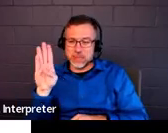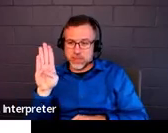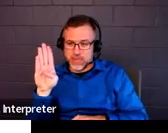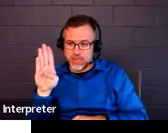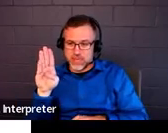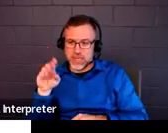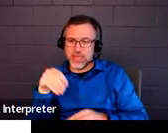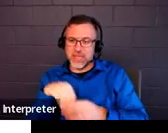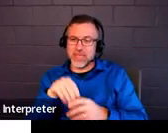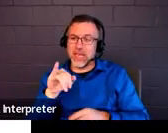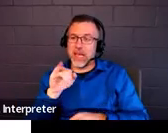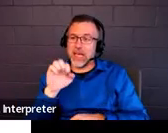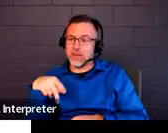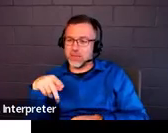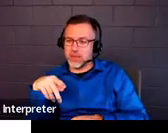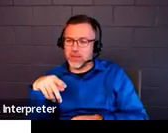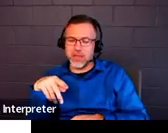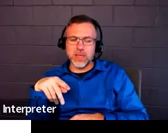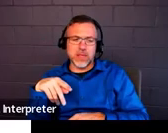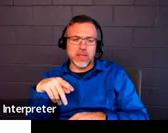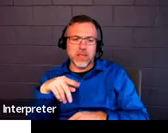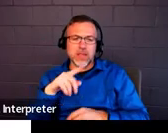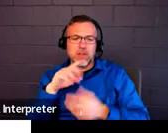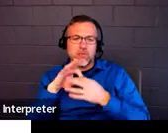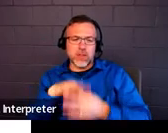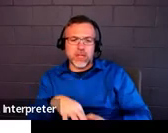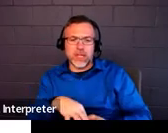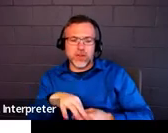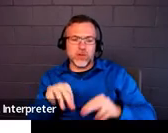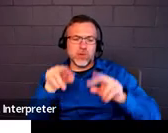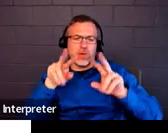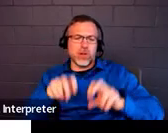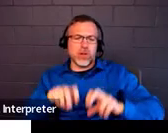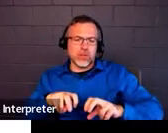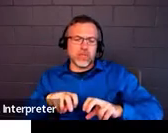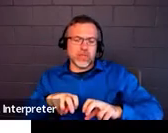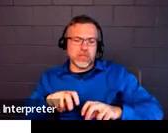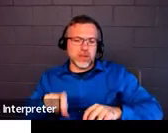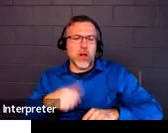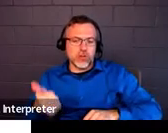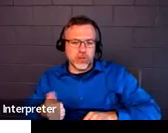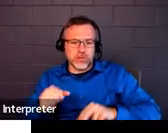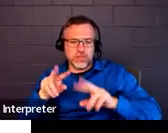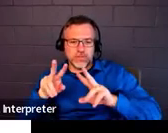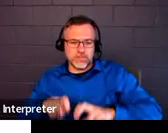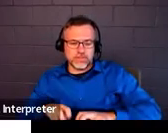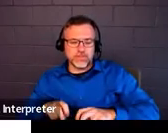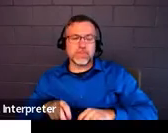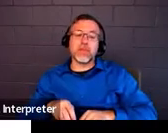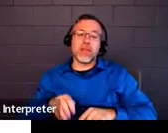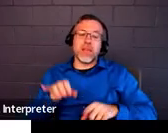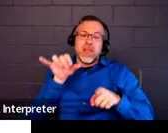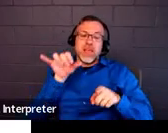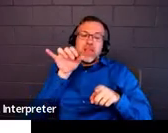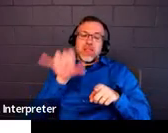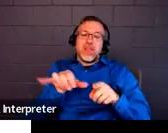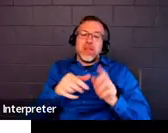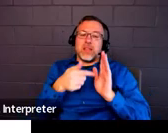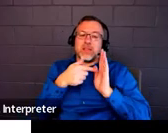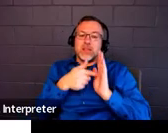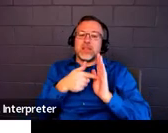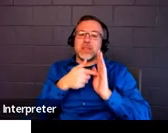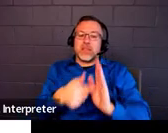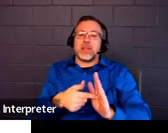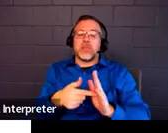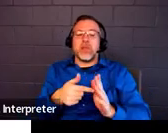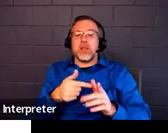as related to the alternate assessment. And you can see this particular example is a